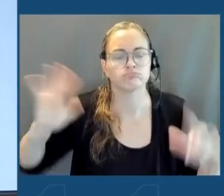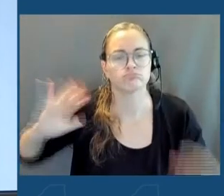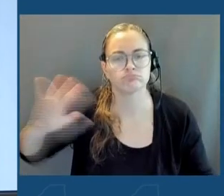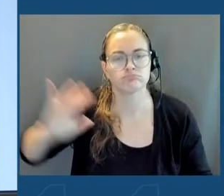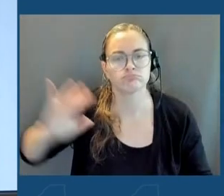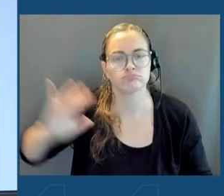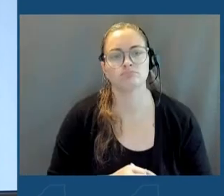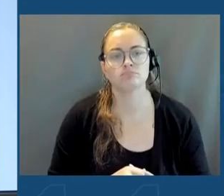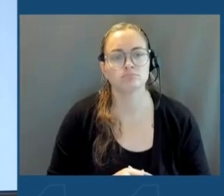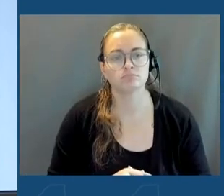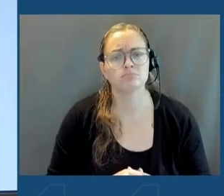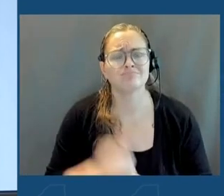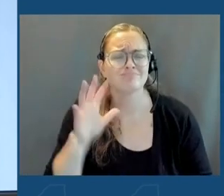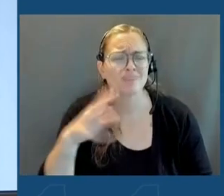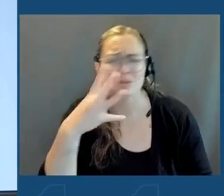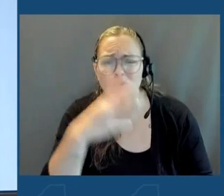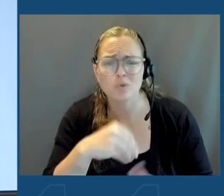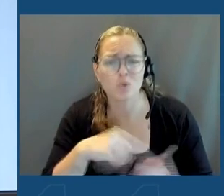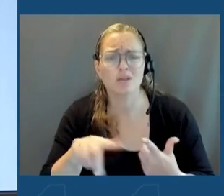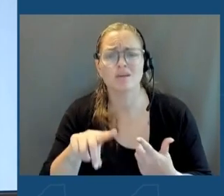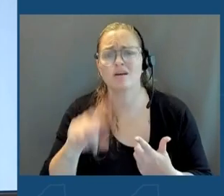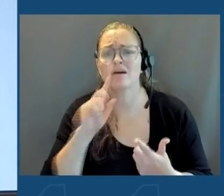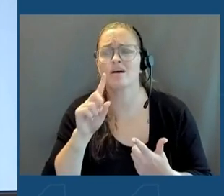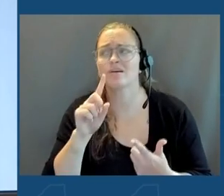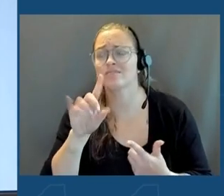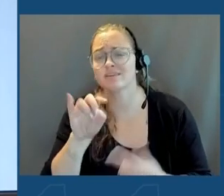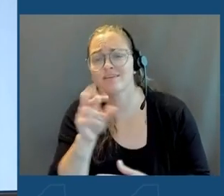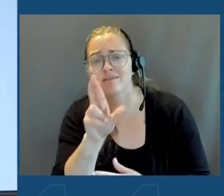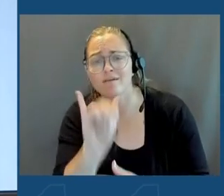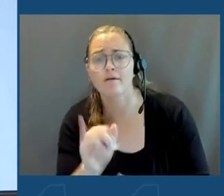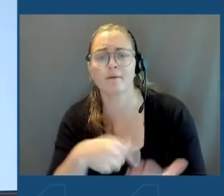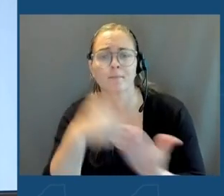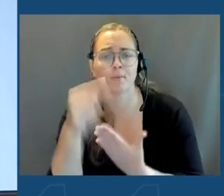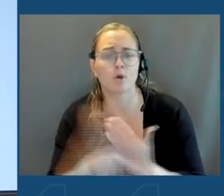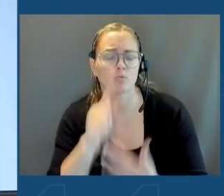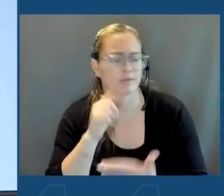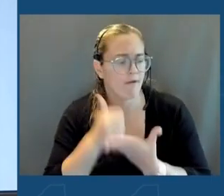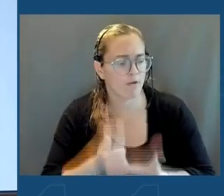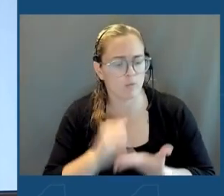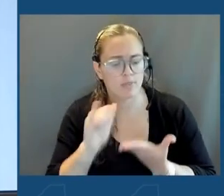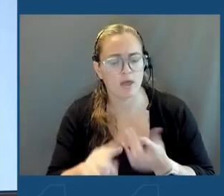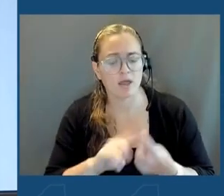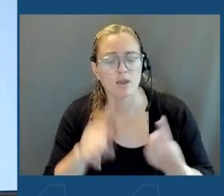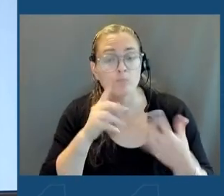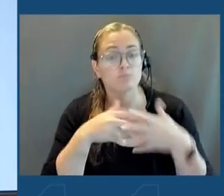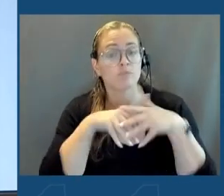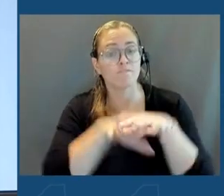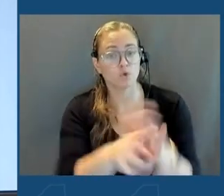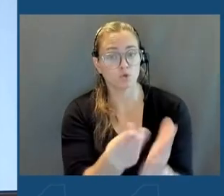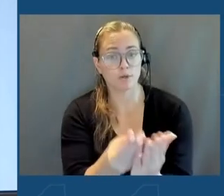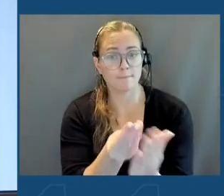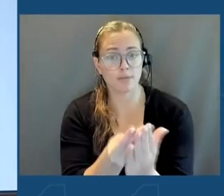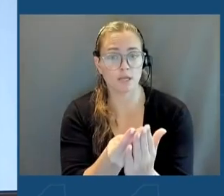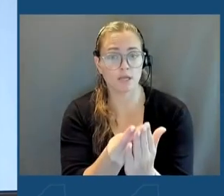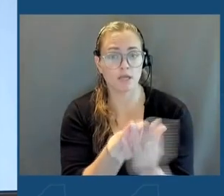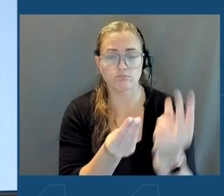And that's the beauty and the genesis of the DRI program. With an infusion of money all at